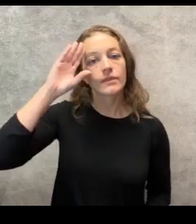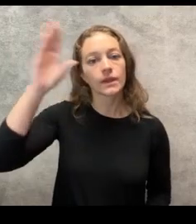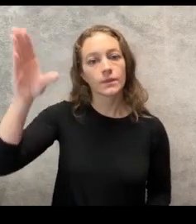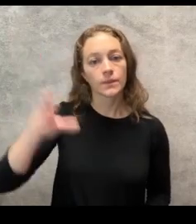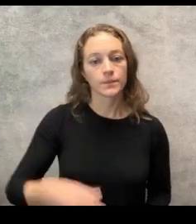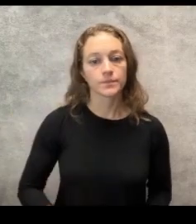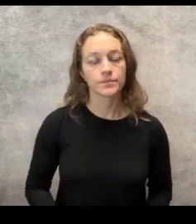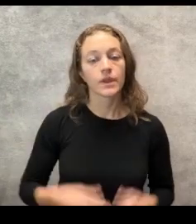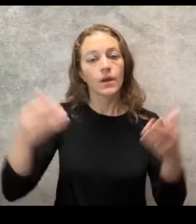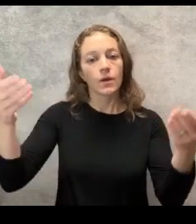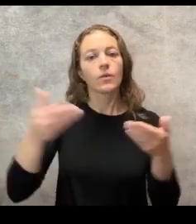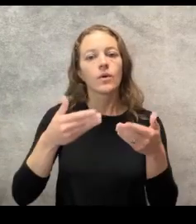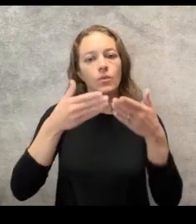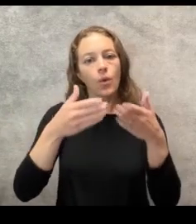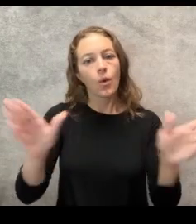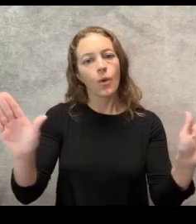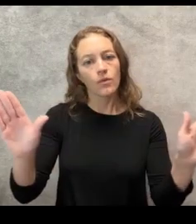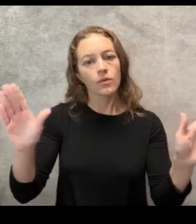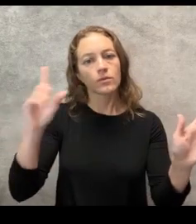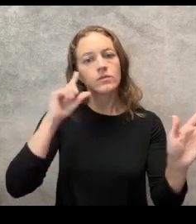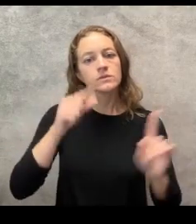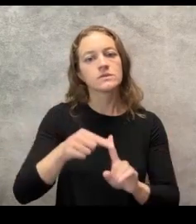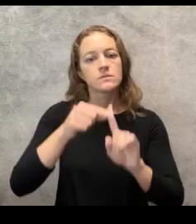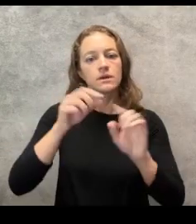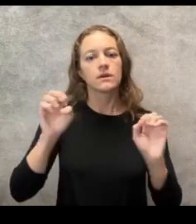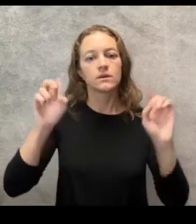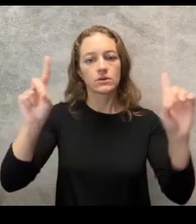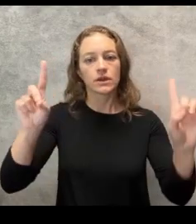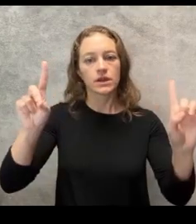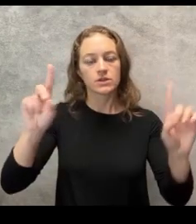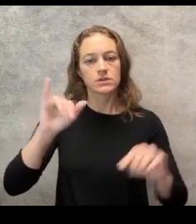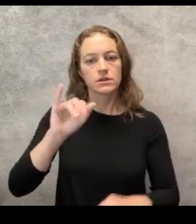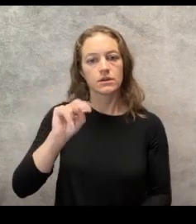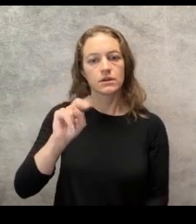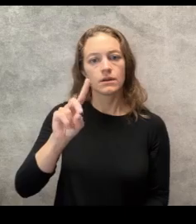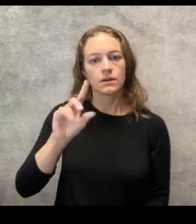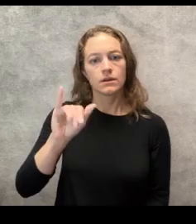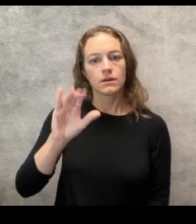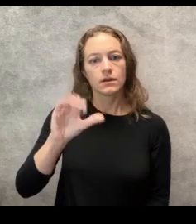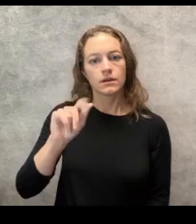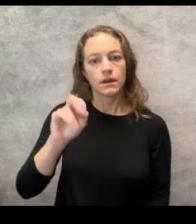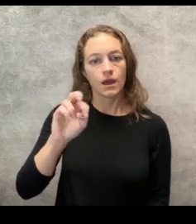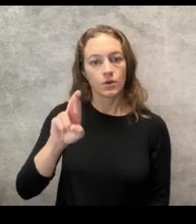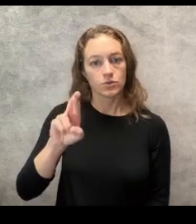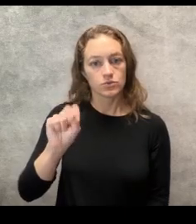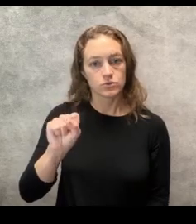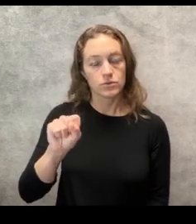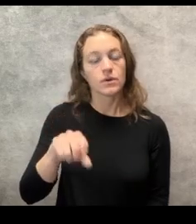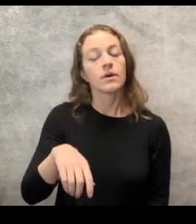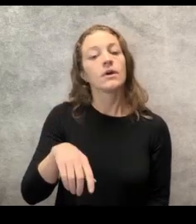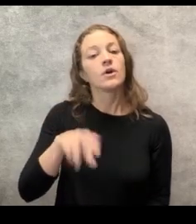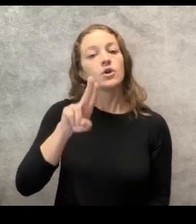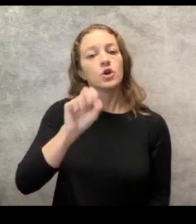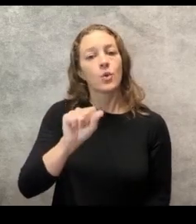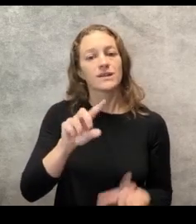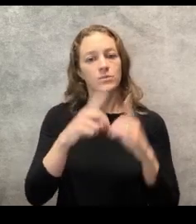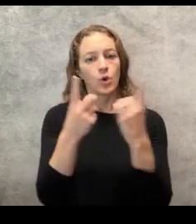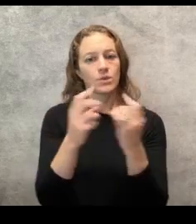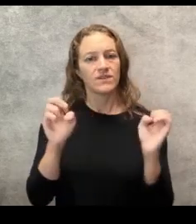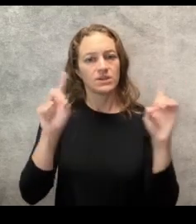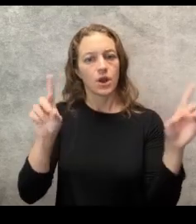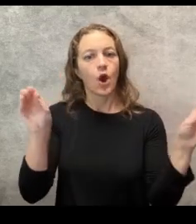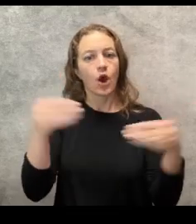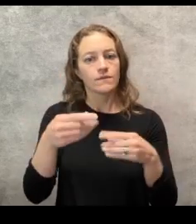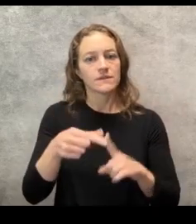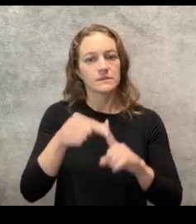Welcome to an overview of the Special Education Indicators. The U.S. Department of Education, Office of Special